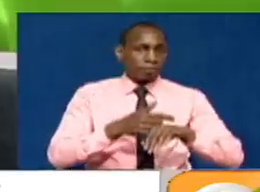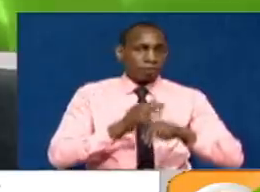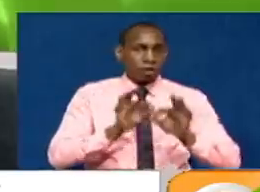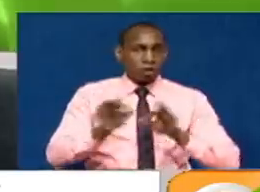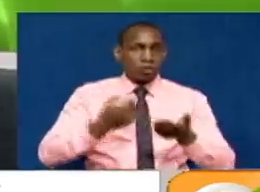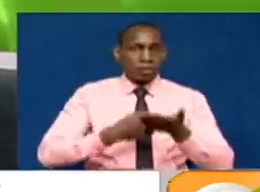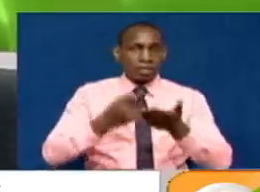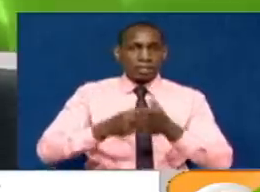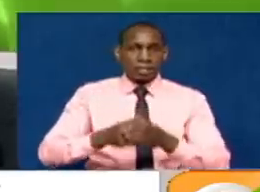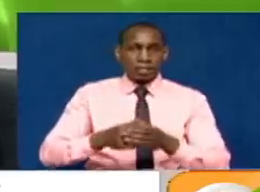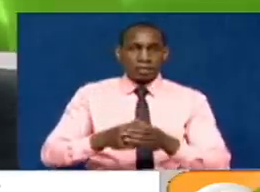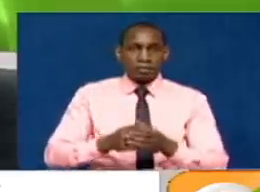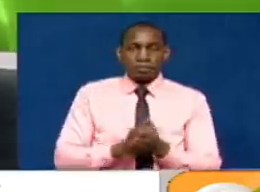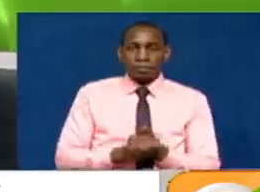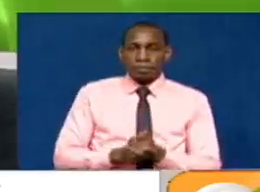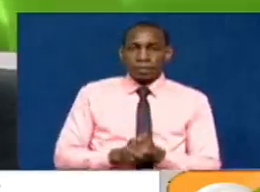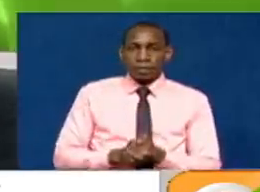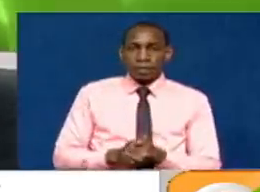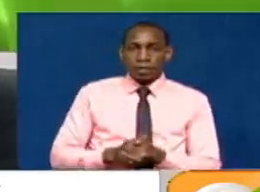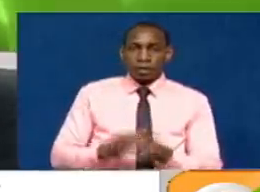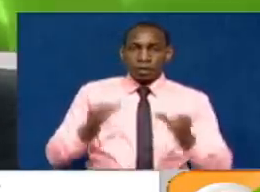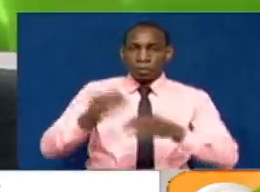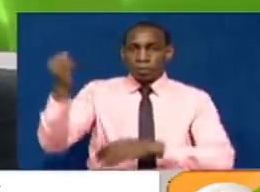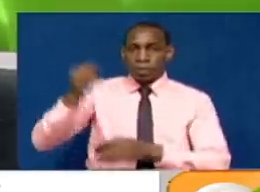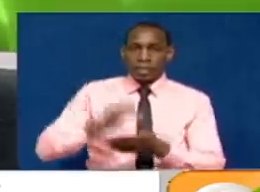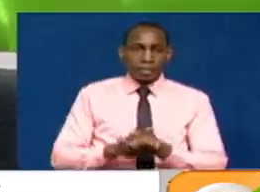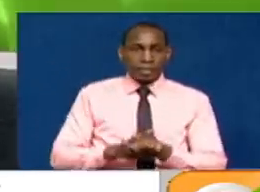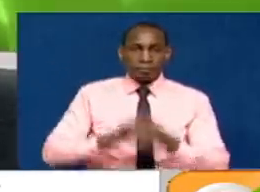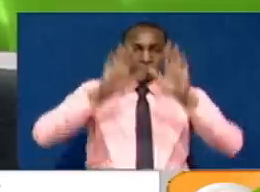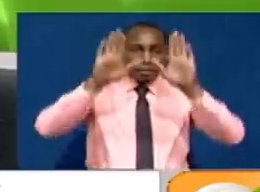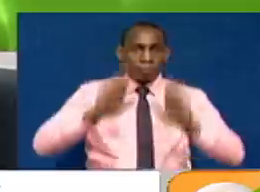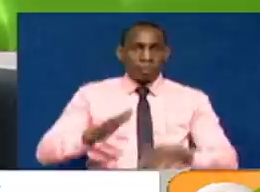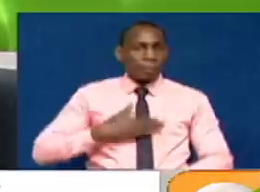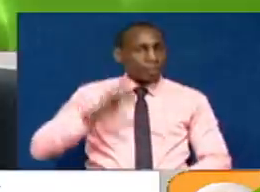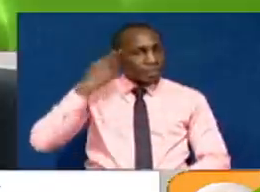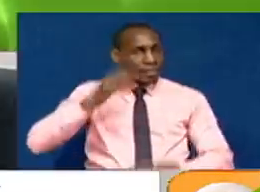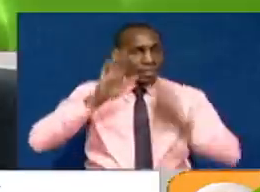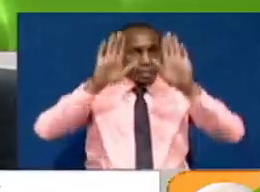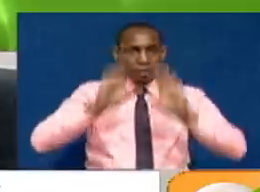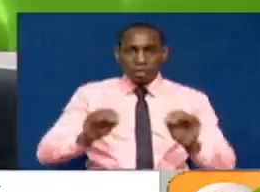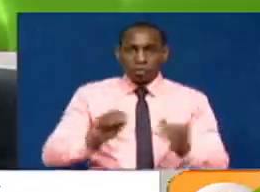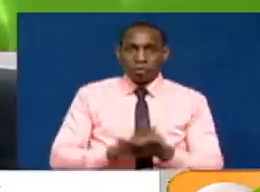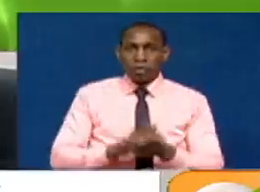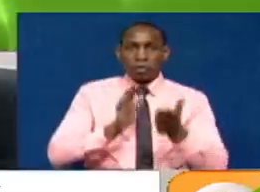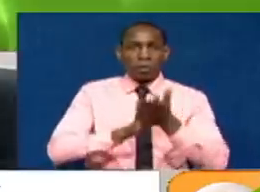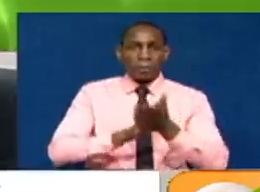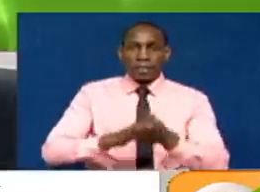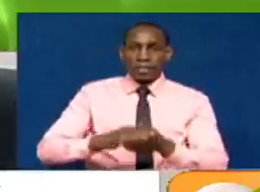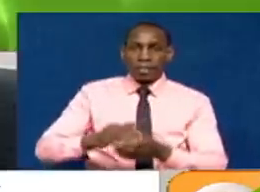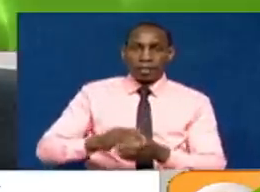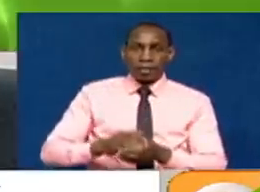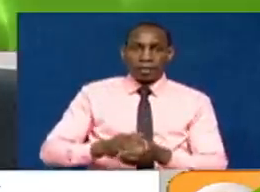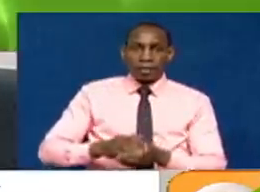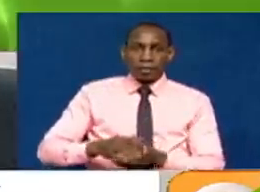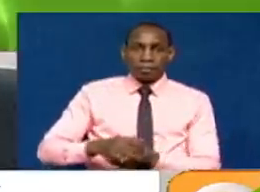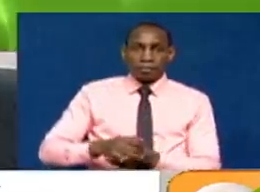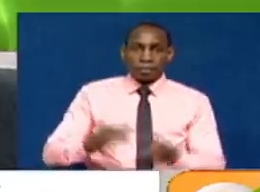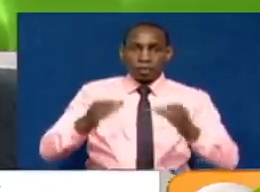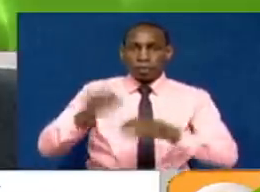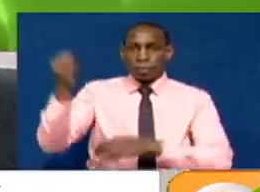about party politics as if they actually matter. I don't think they do. We are overrating party politics around this